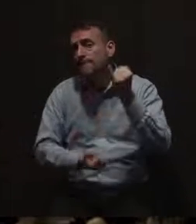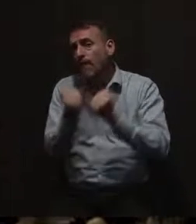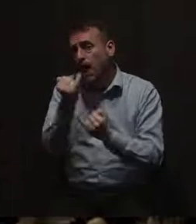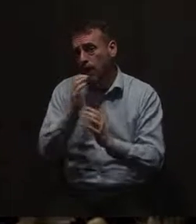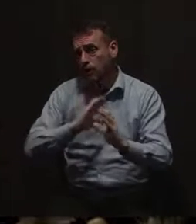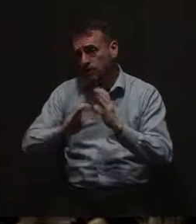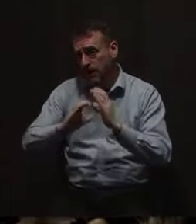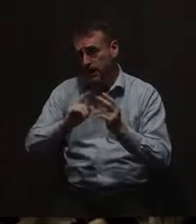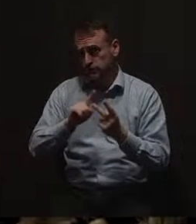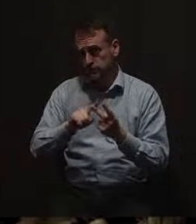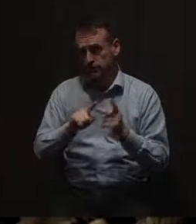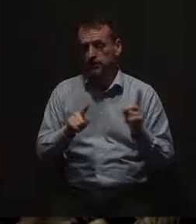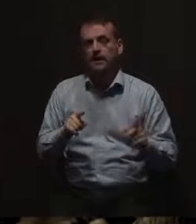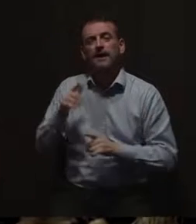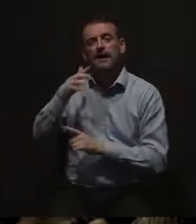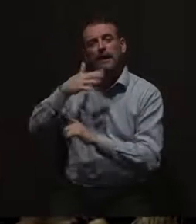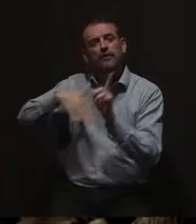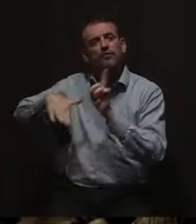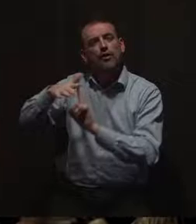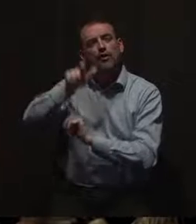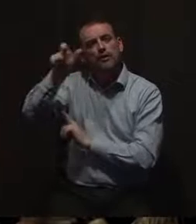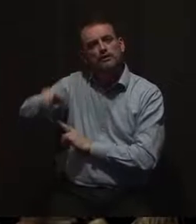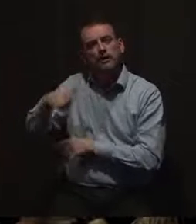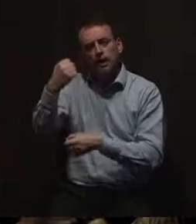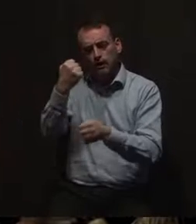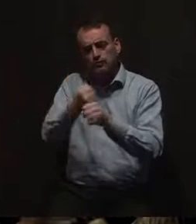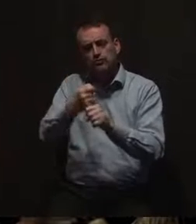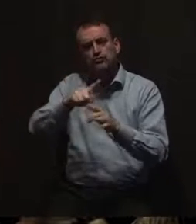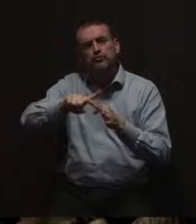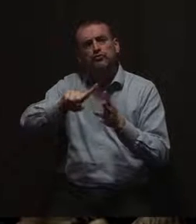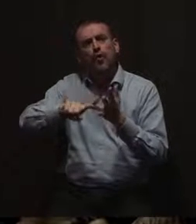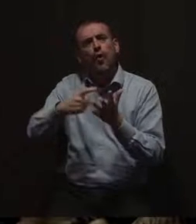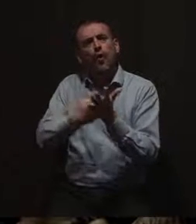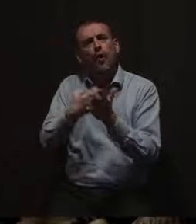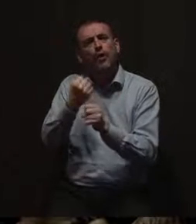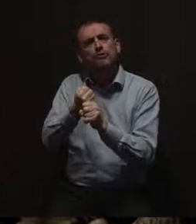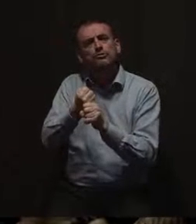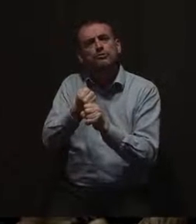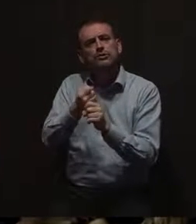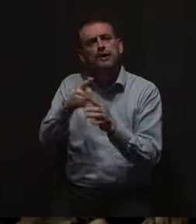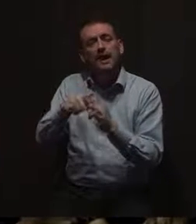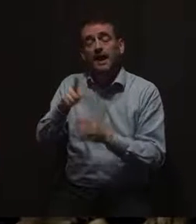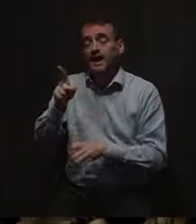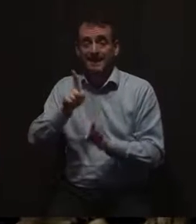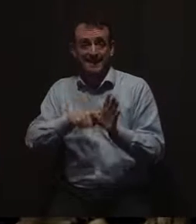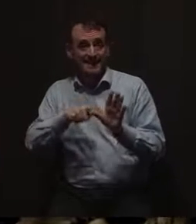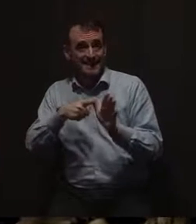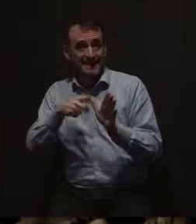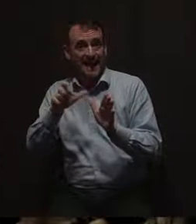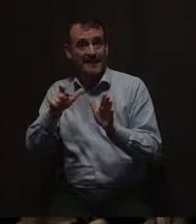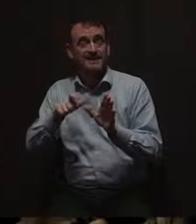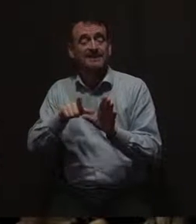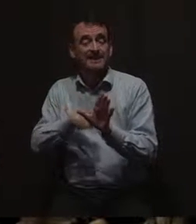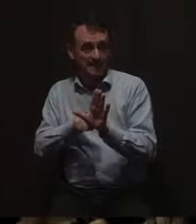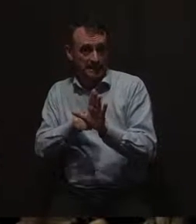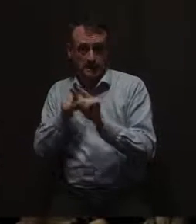the sociologist George Yancey suggests, I want you to listen with love. And